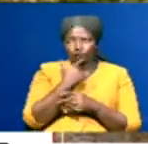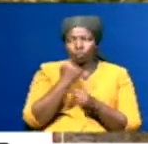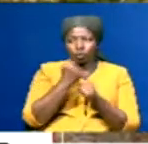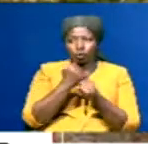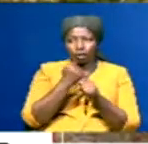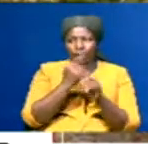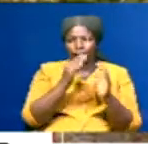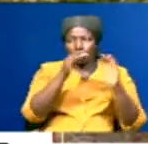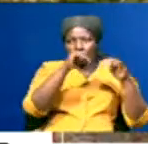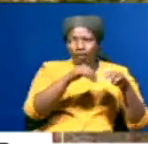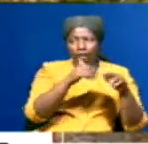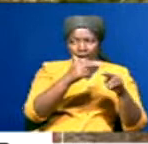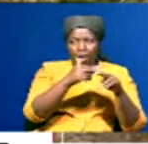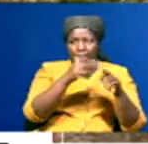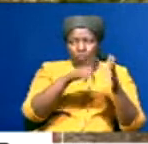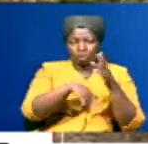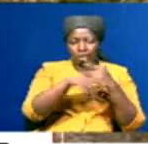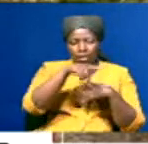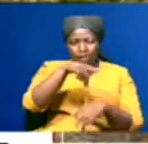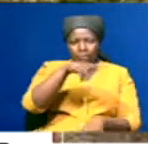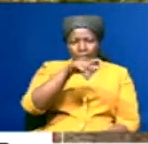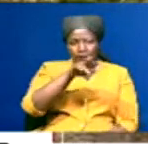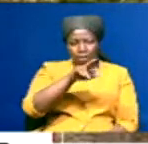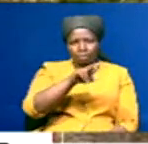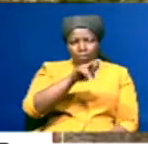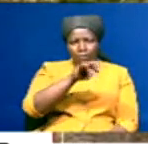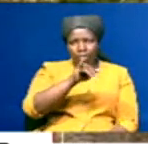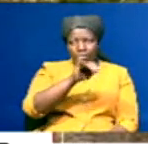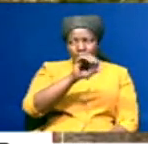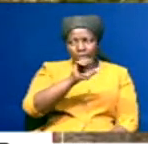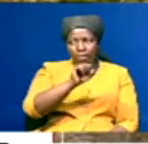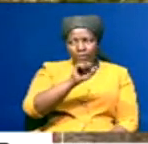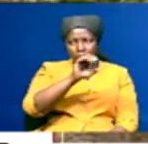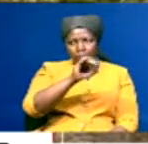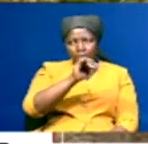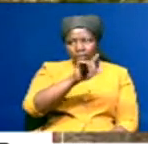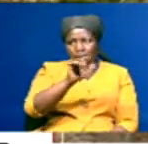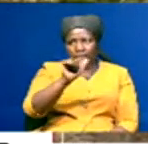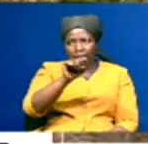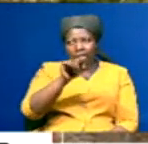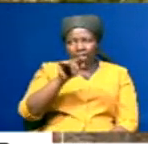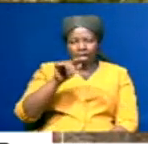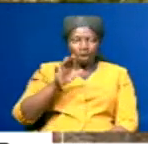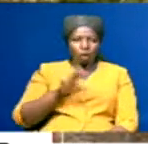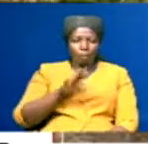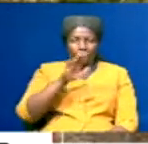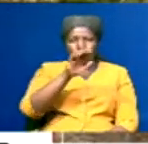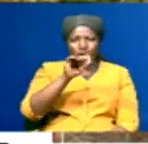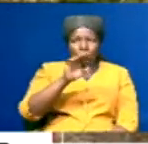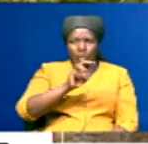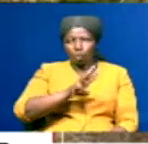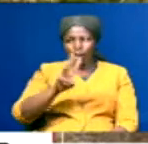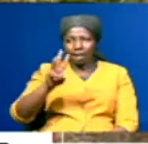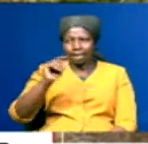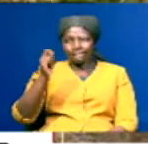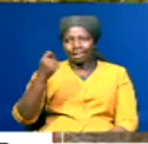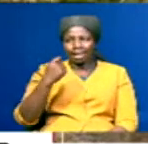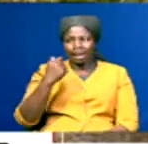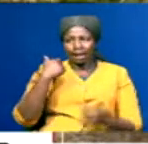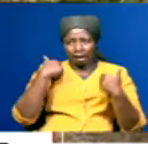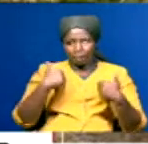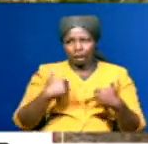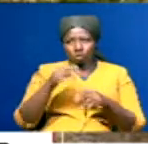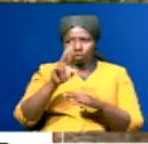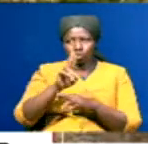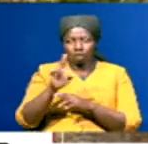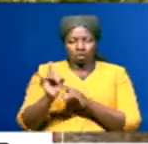called Priscilla Abuao. She was a lady from Western Kenya. And I used to go and talk